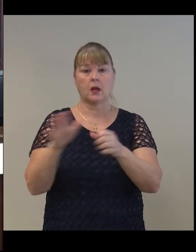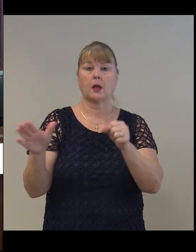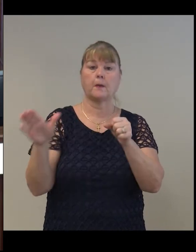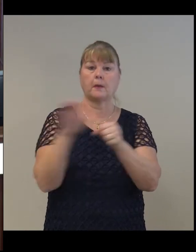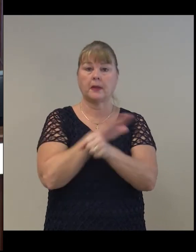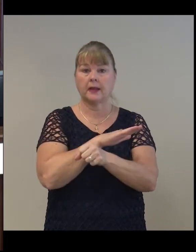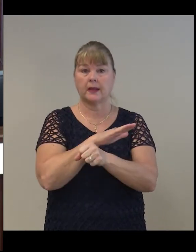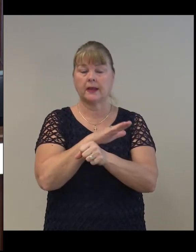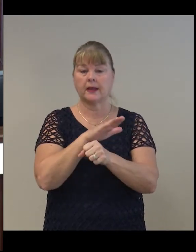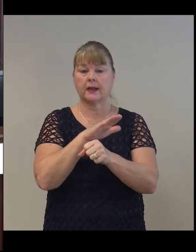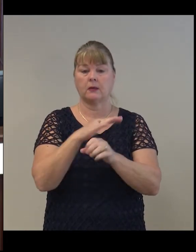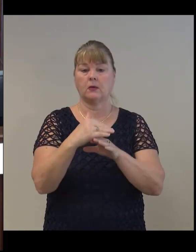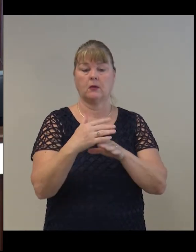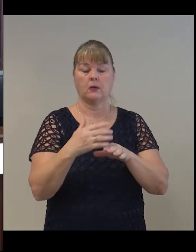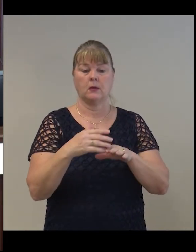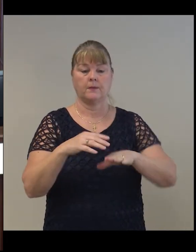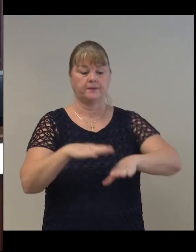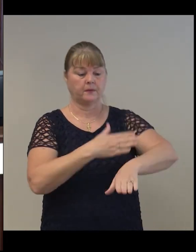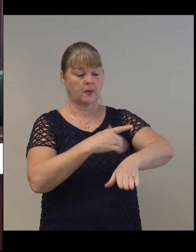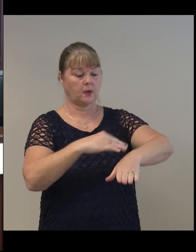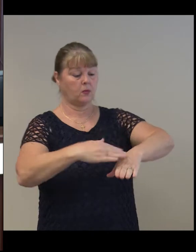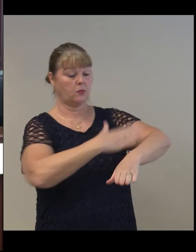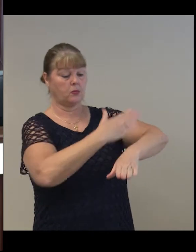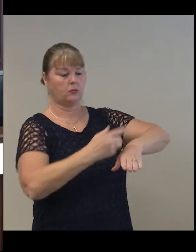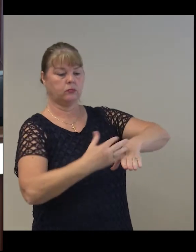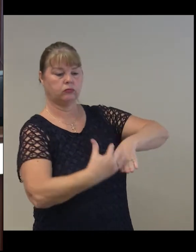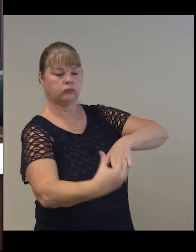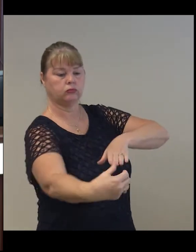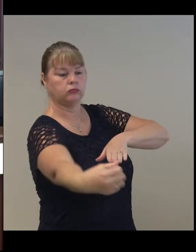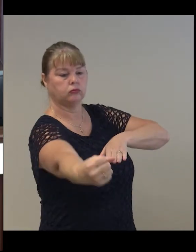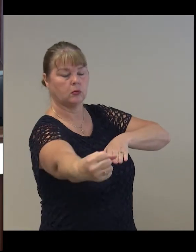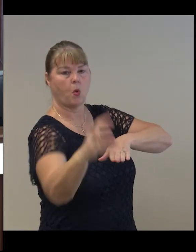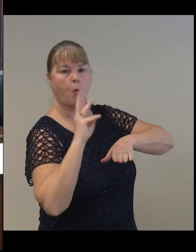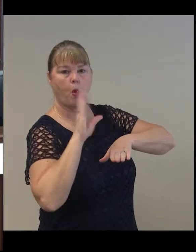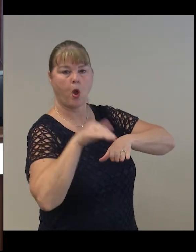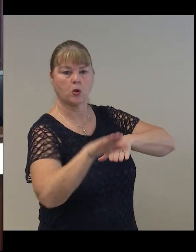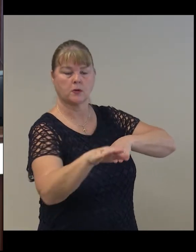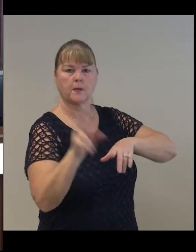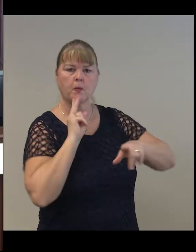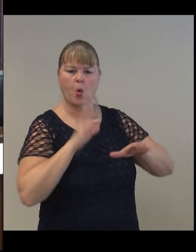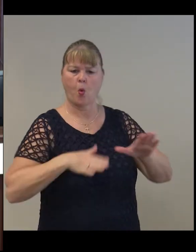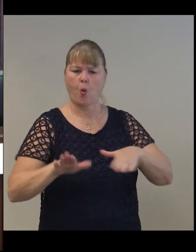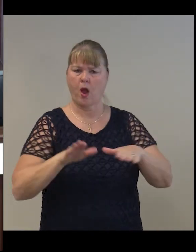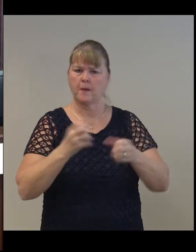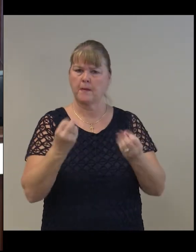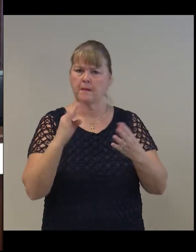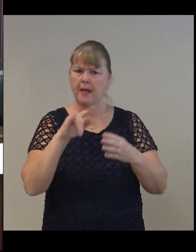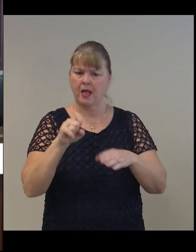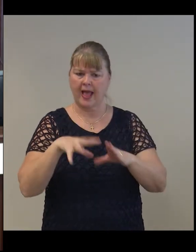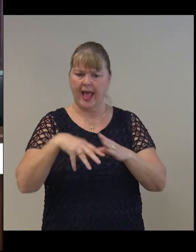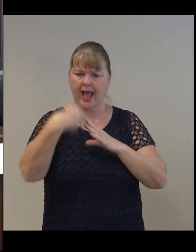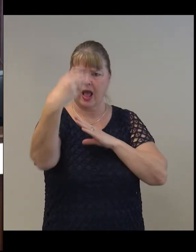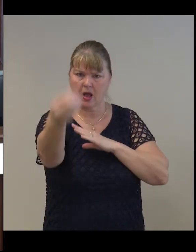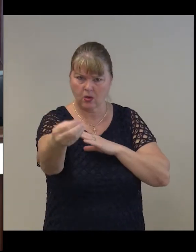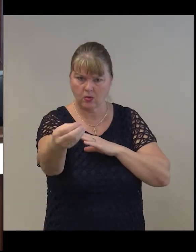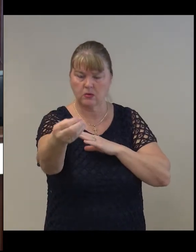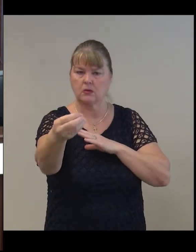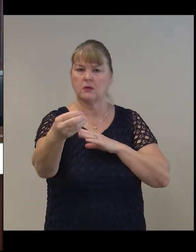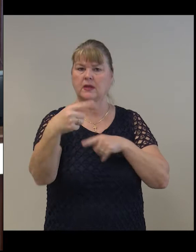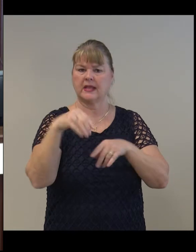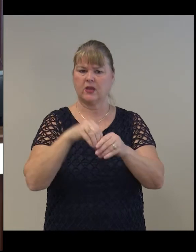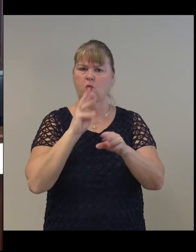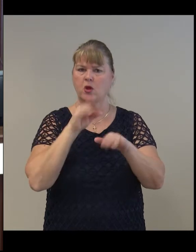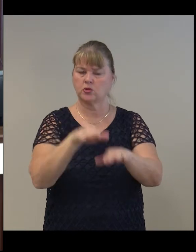went out. So people could walk out for miles where they had never been able to walk before. That's due to storm surge.